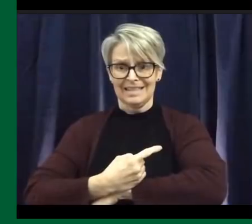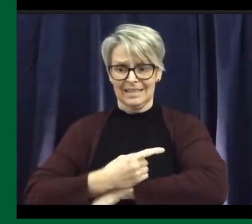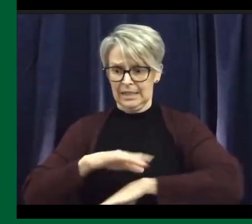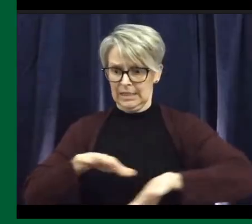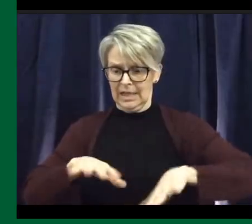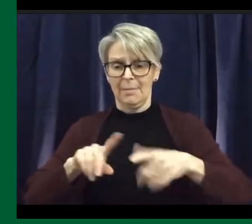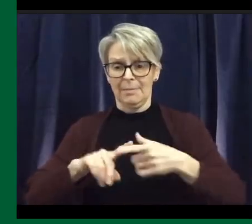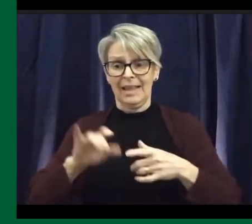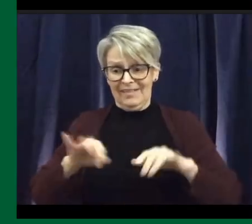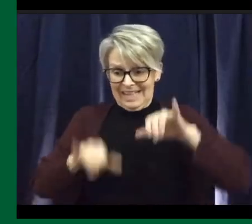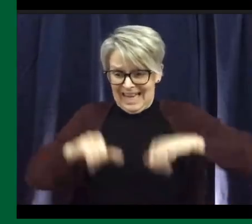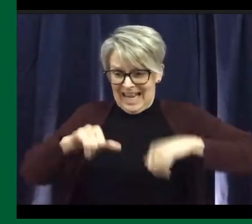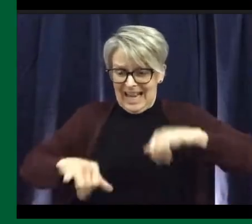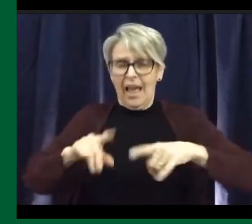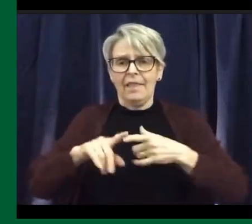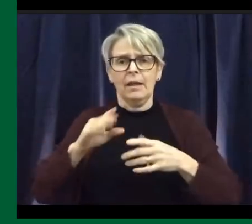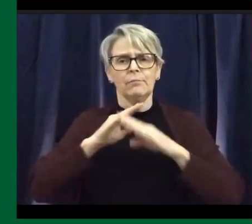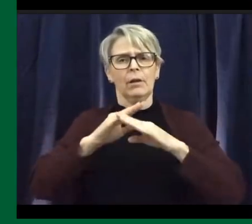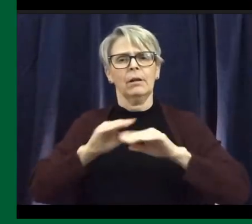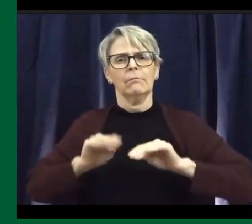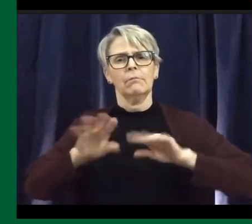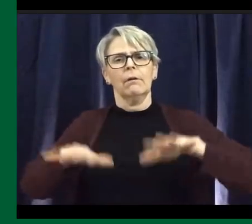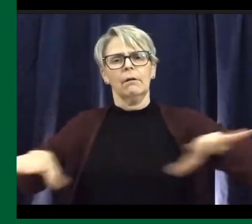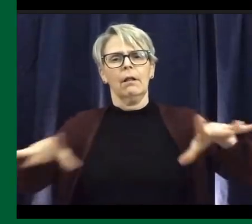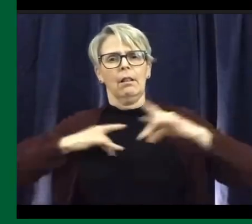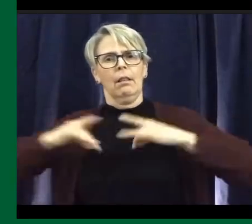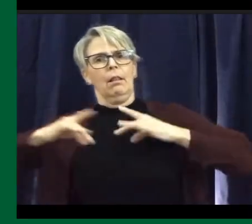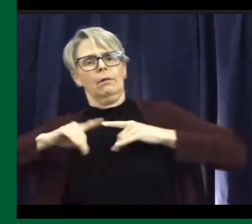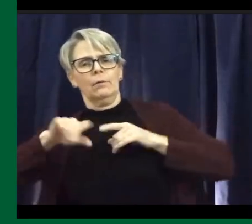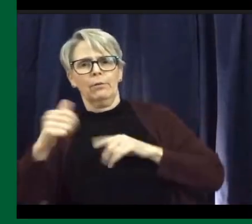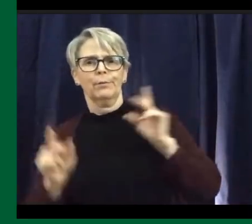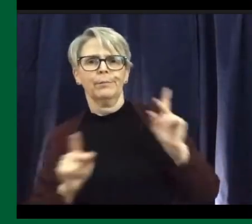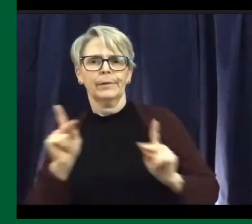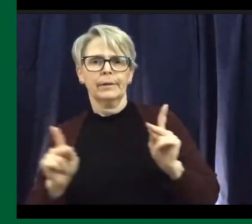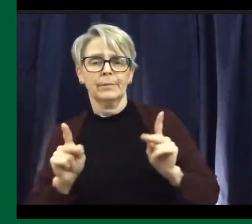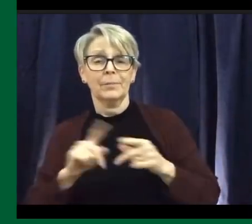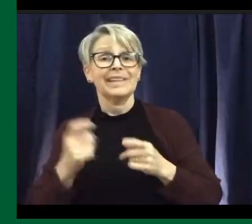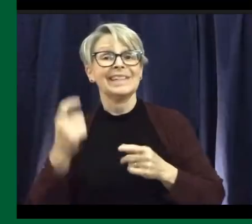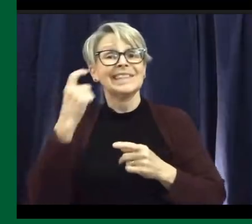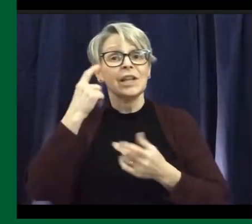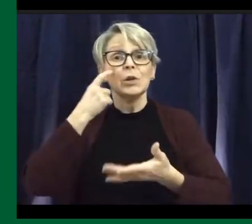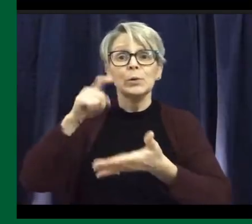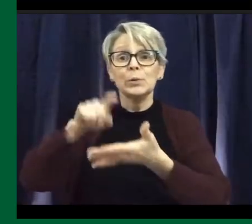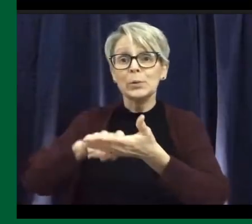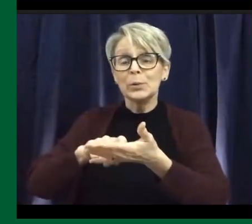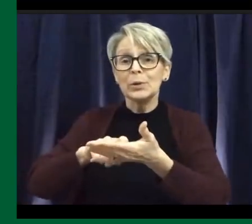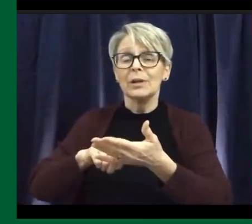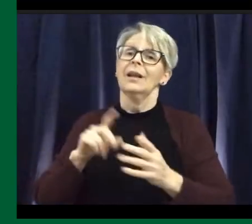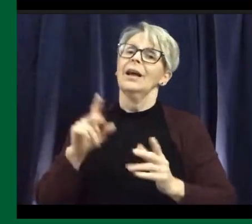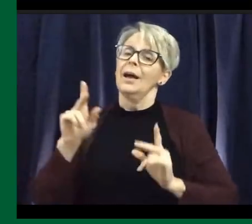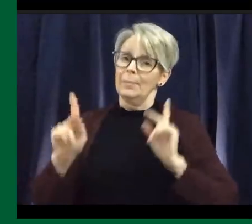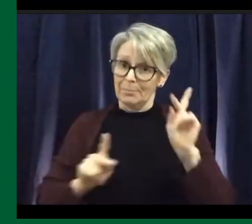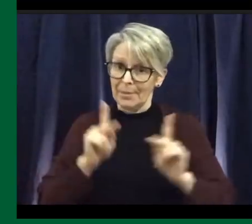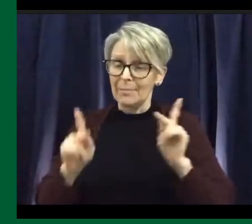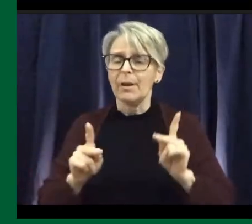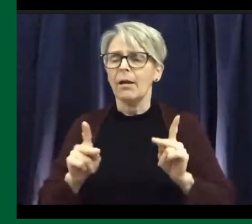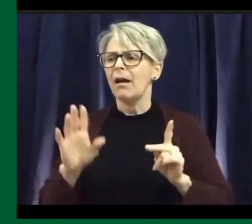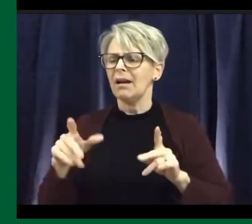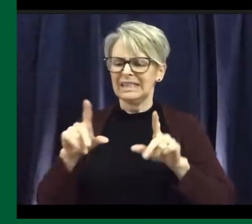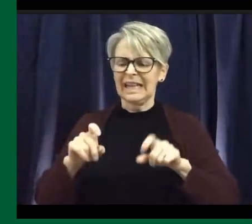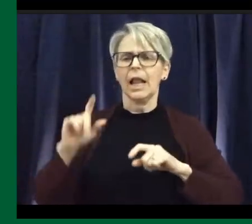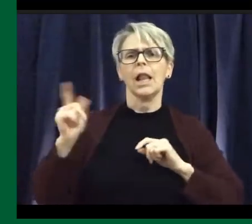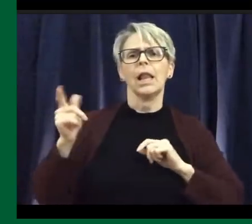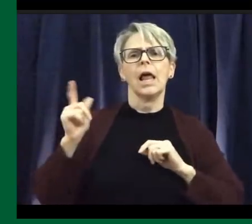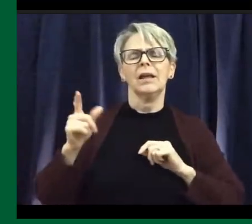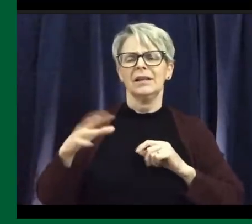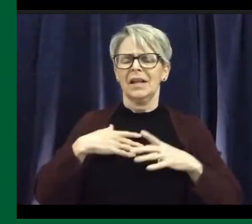transmission. What we've really seen is that recently is that, people have delayed testing. They've had symptoms for many